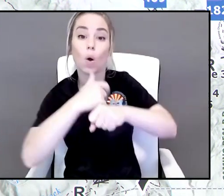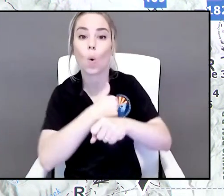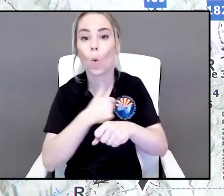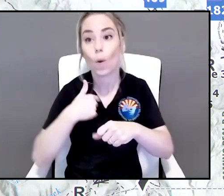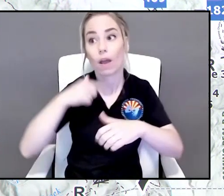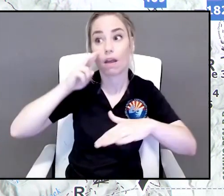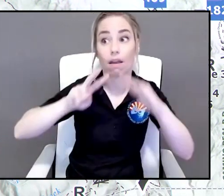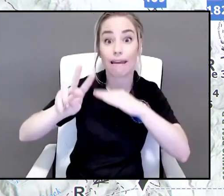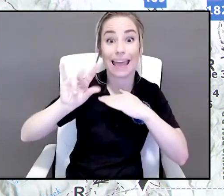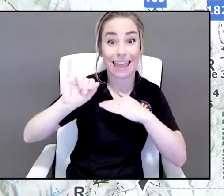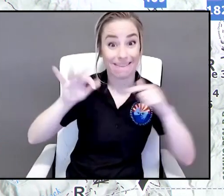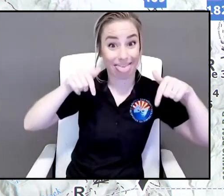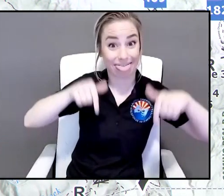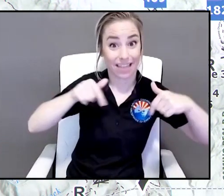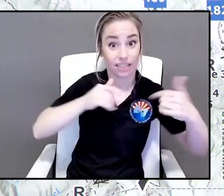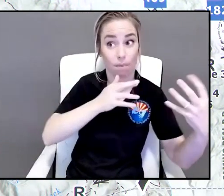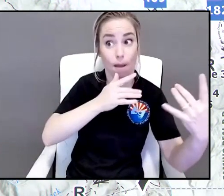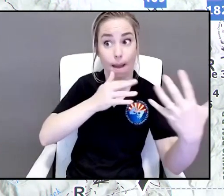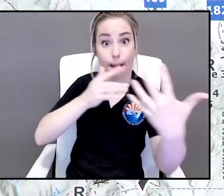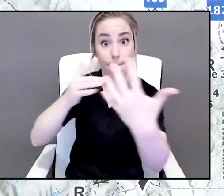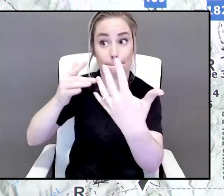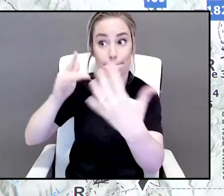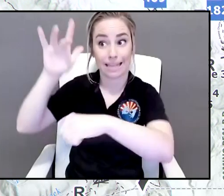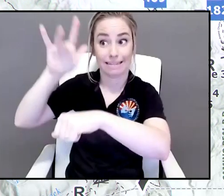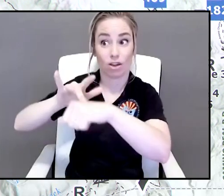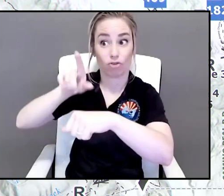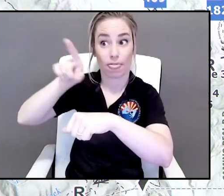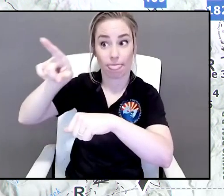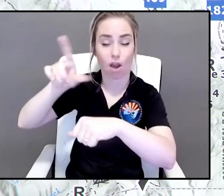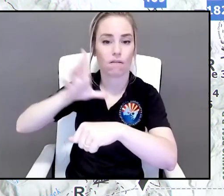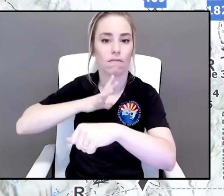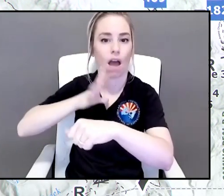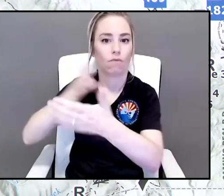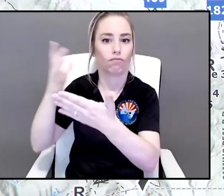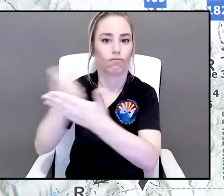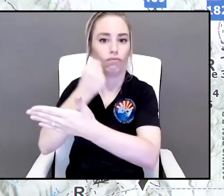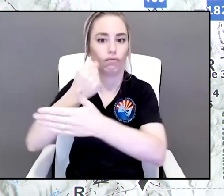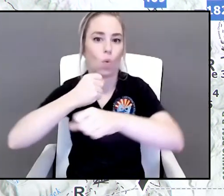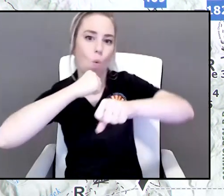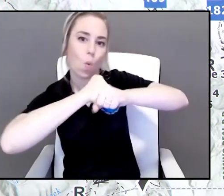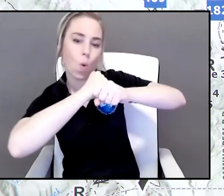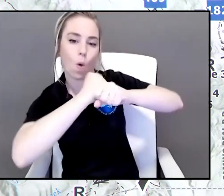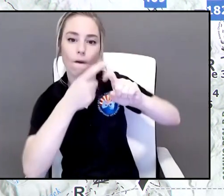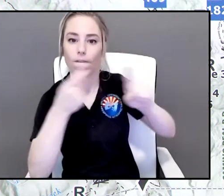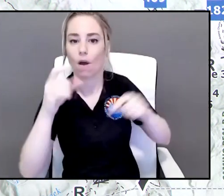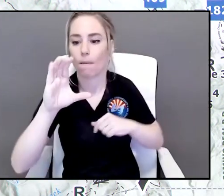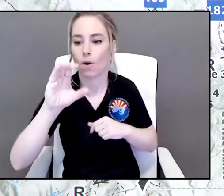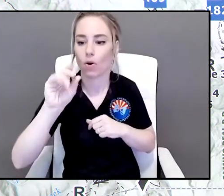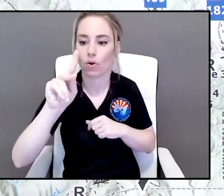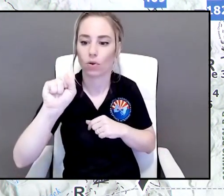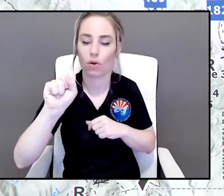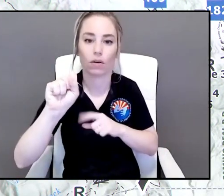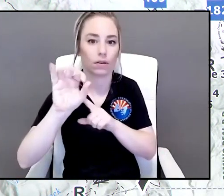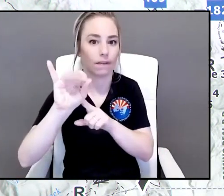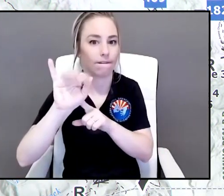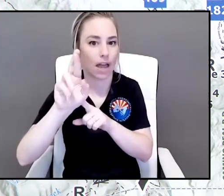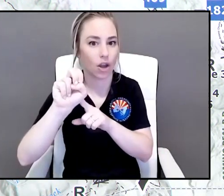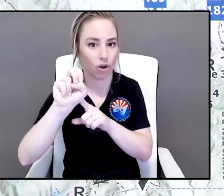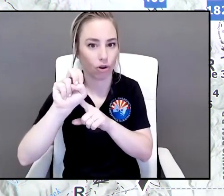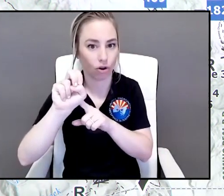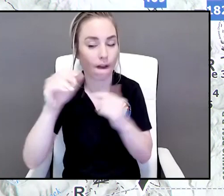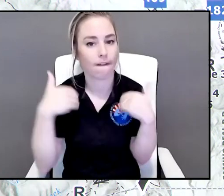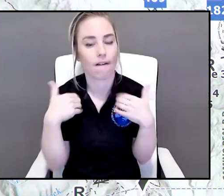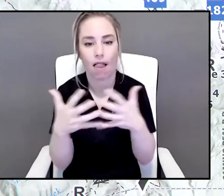that direction, they were going to use that as a holding feature. And so there's a lot of lines put on the map,